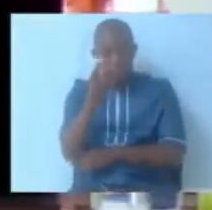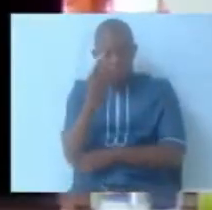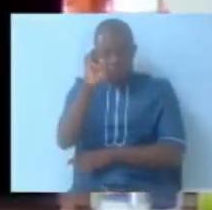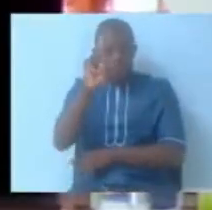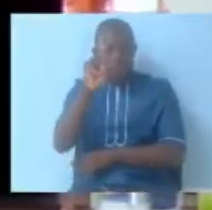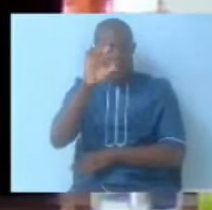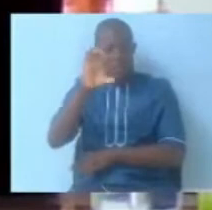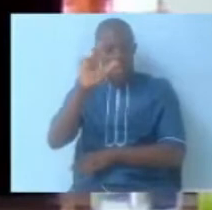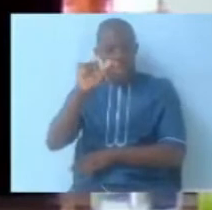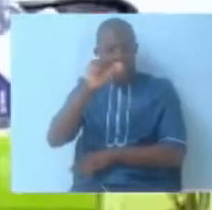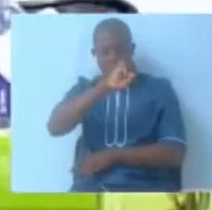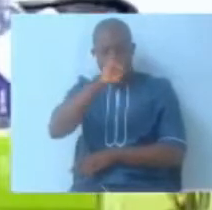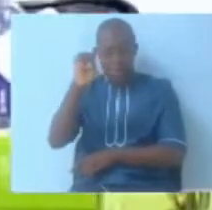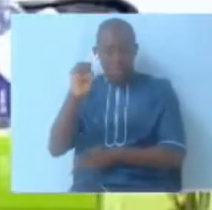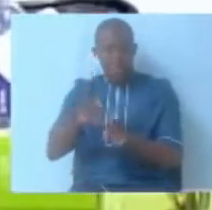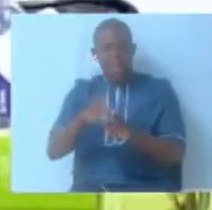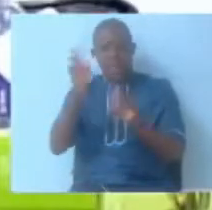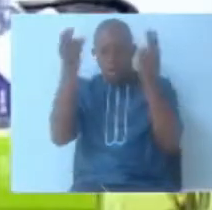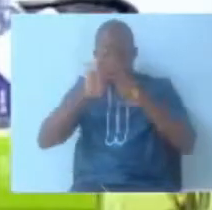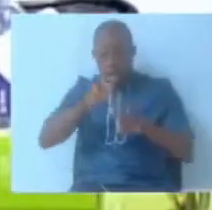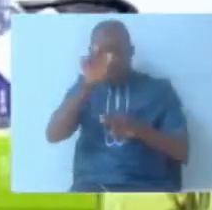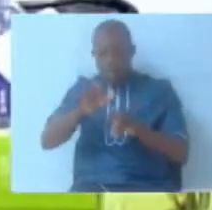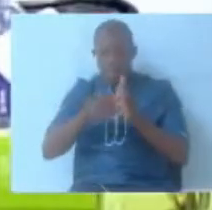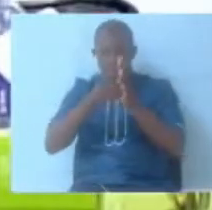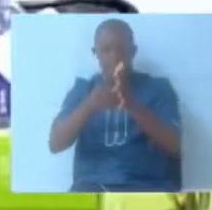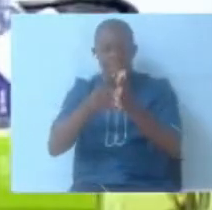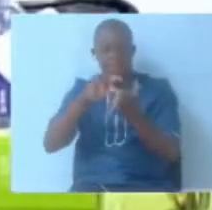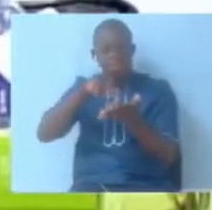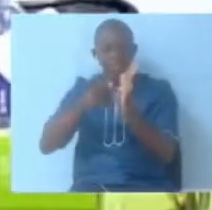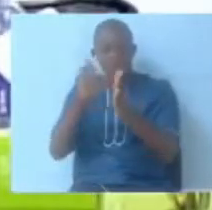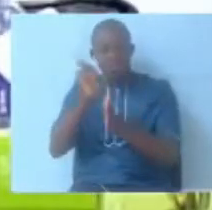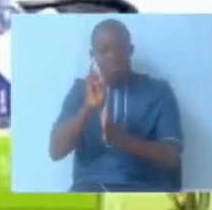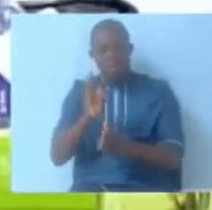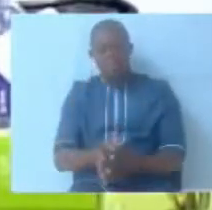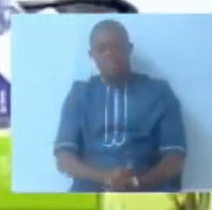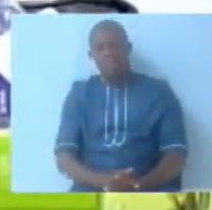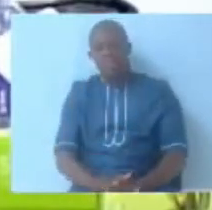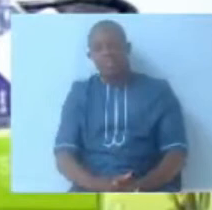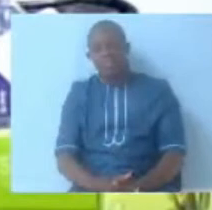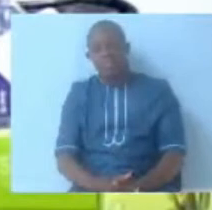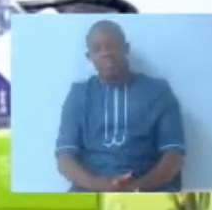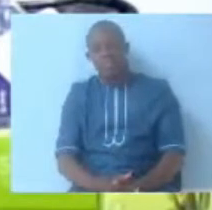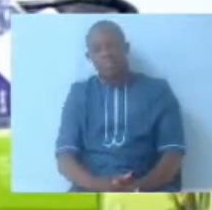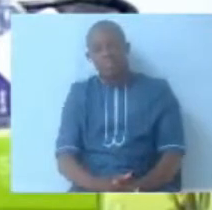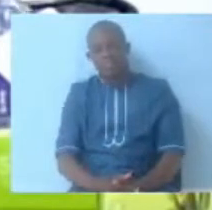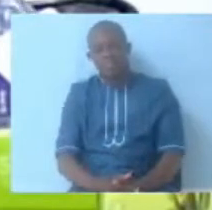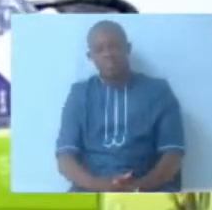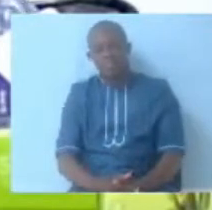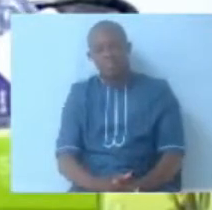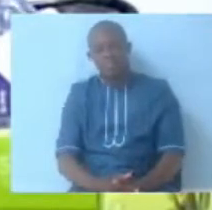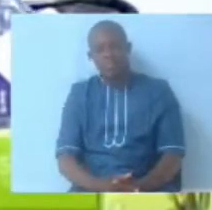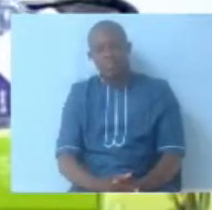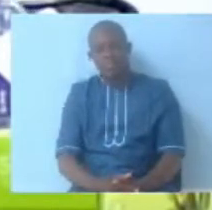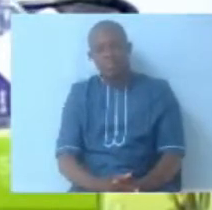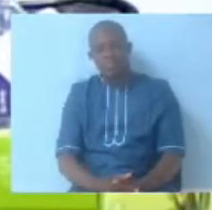Wiso ufono nyama ukoto mungunati niko inara na Gambia bango kanya inara na duko soto mansakunda koto kake first class magistrate ukoto mungunati.